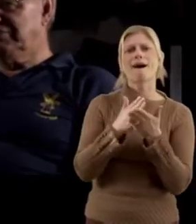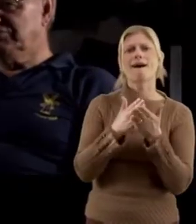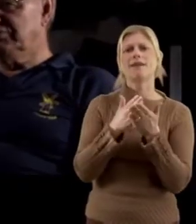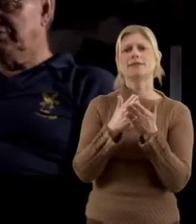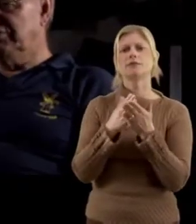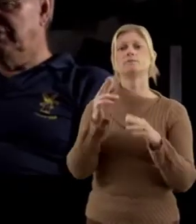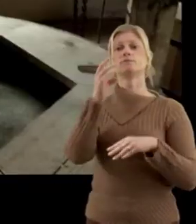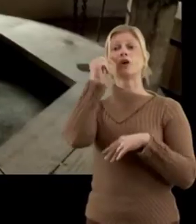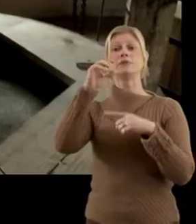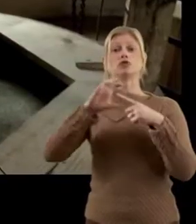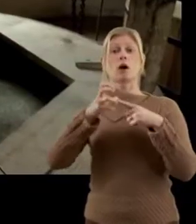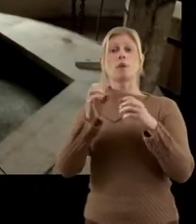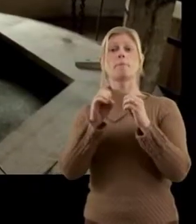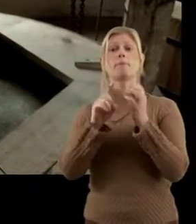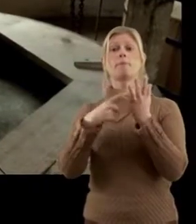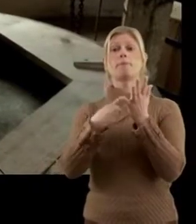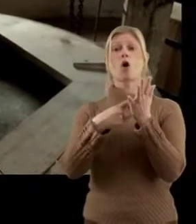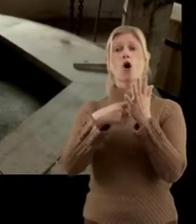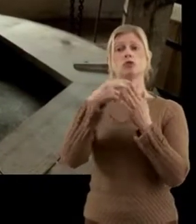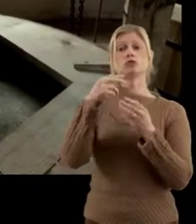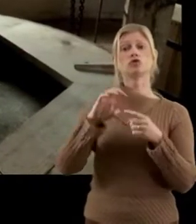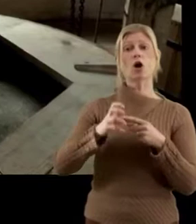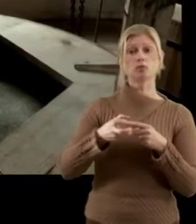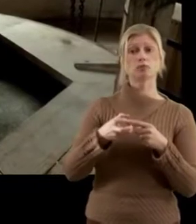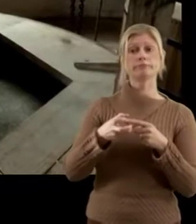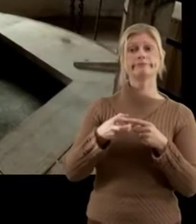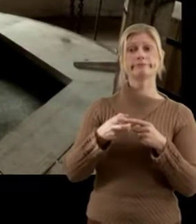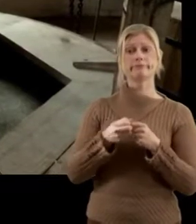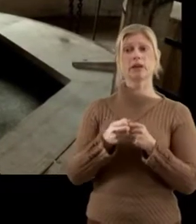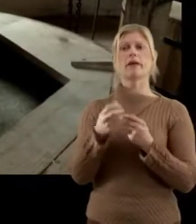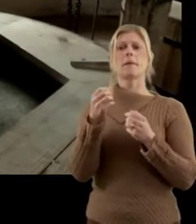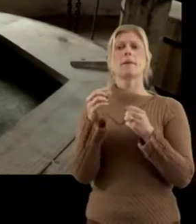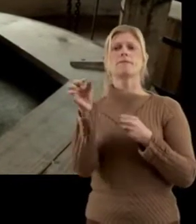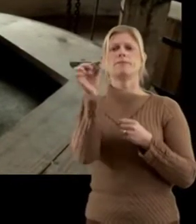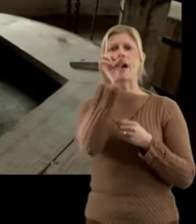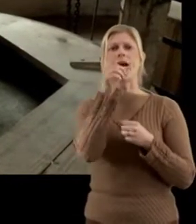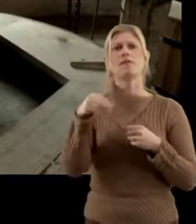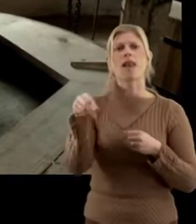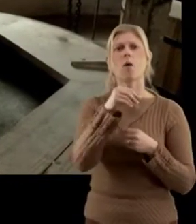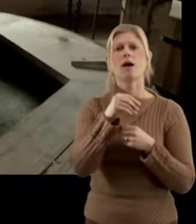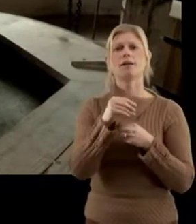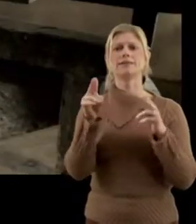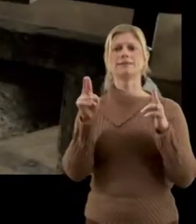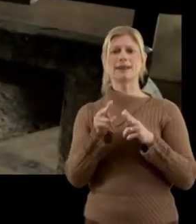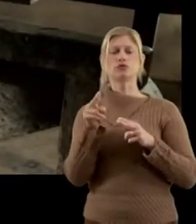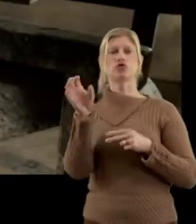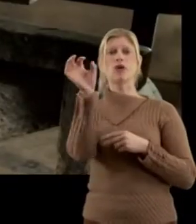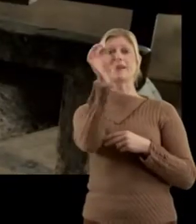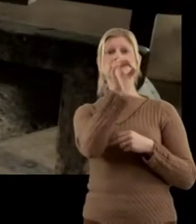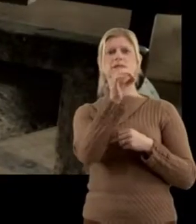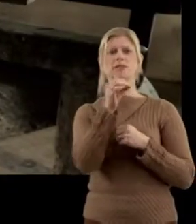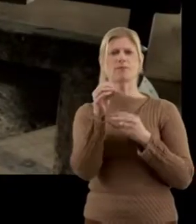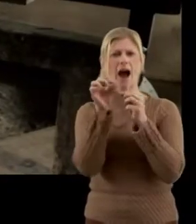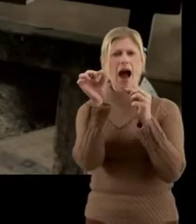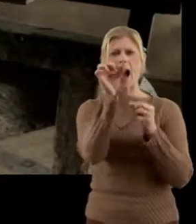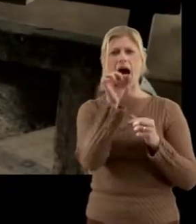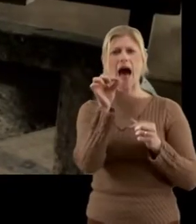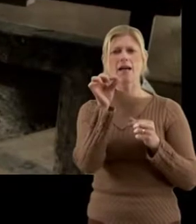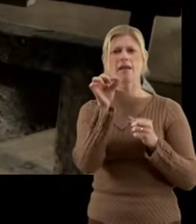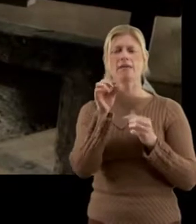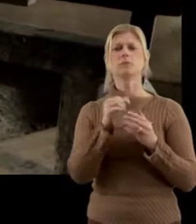Burgh stones as they're called, they made a finer flour with a lot less gritting because it's harder. But the softer